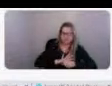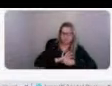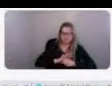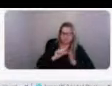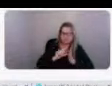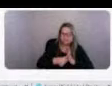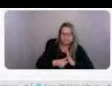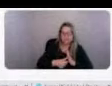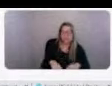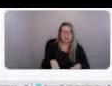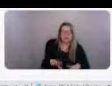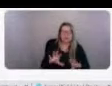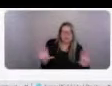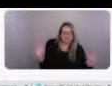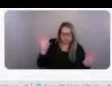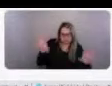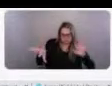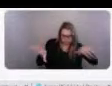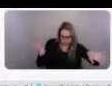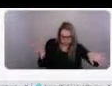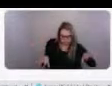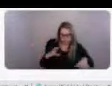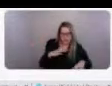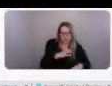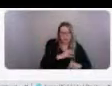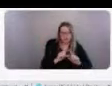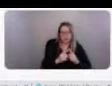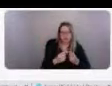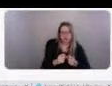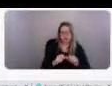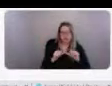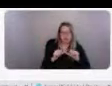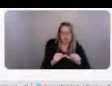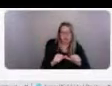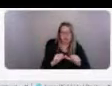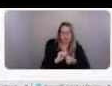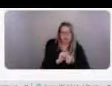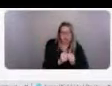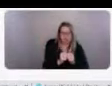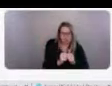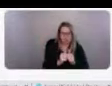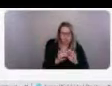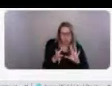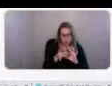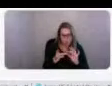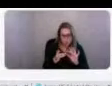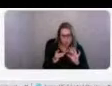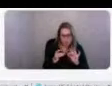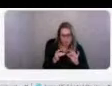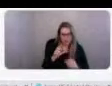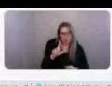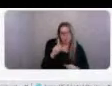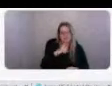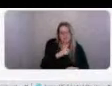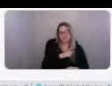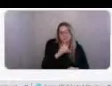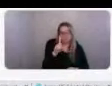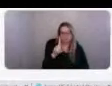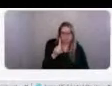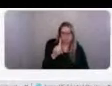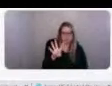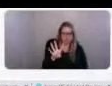surrounding congressional districts also remain competitive and also commenting on legislative districts four and